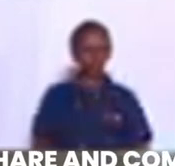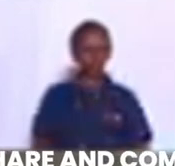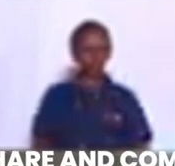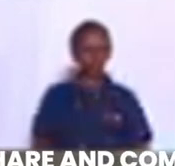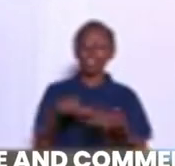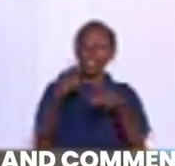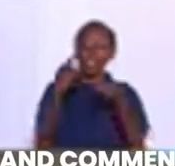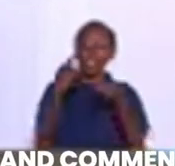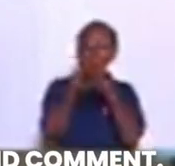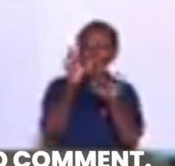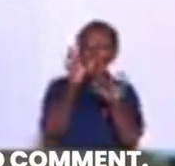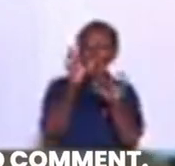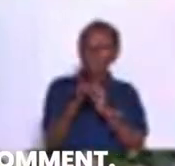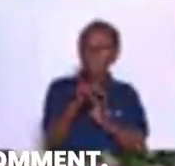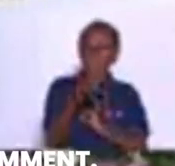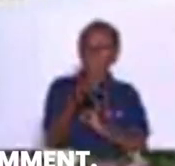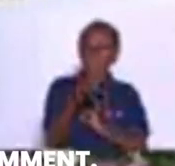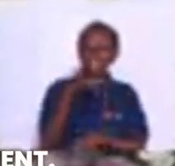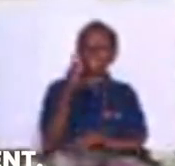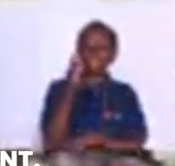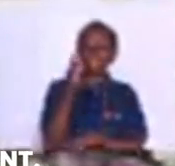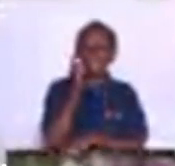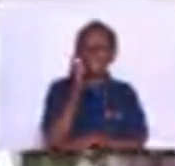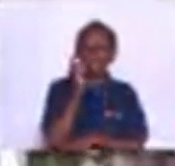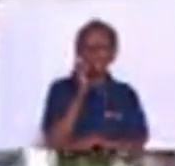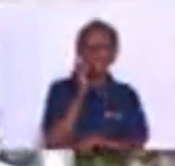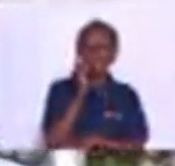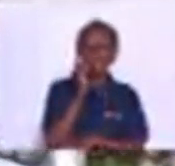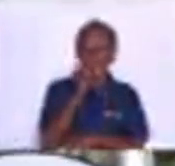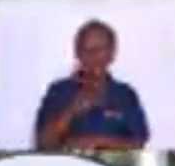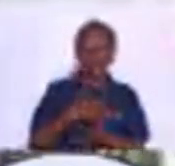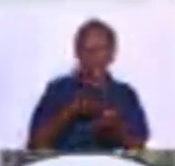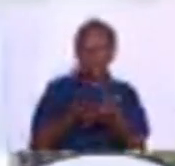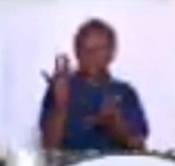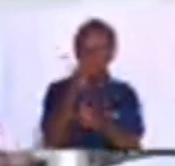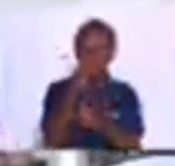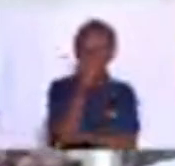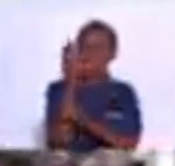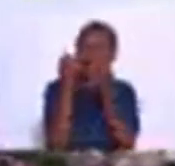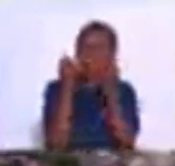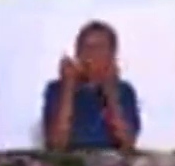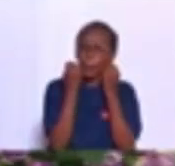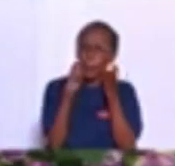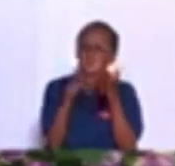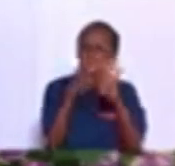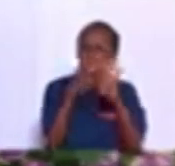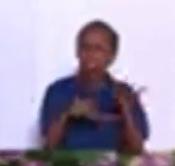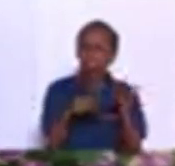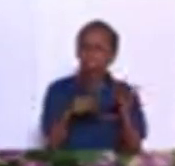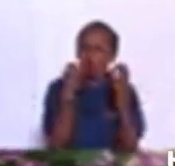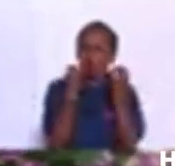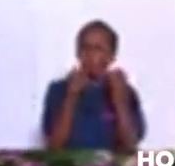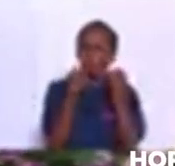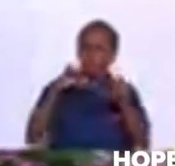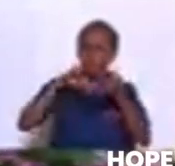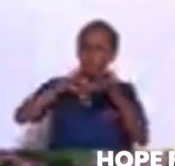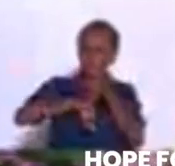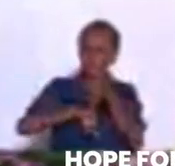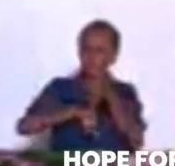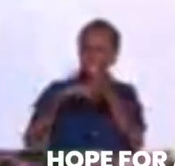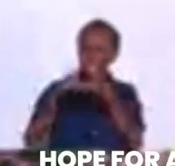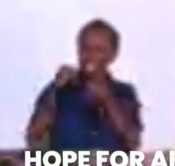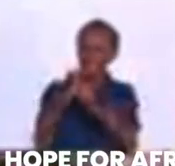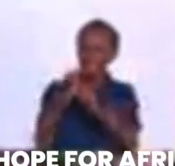But if you don't want a fruit, uproot the tree. What does it mean? Most of many marriages, they are dealing with